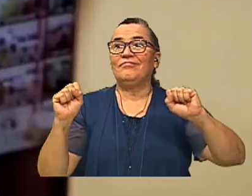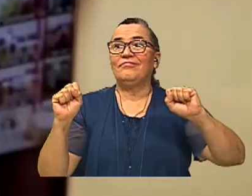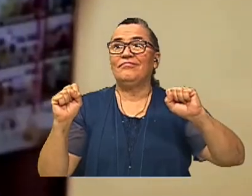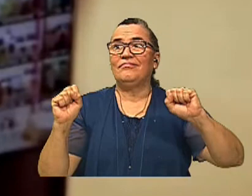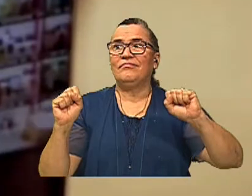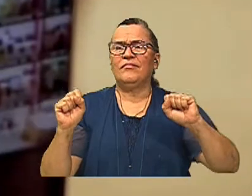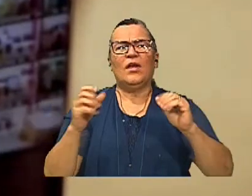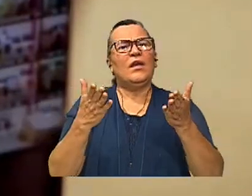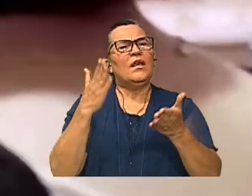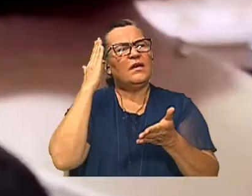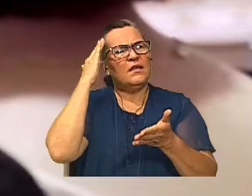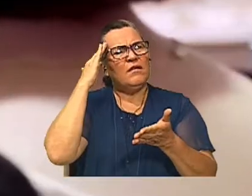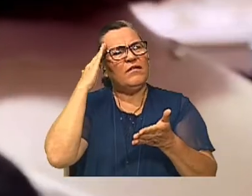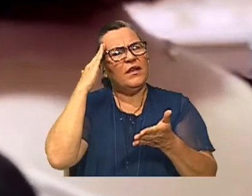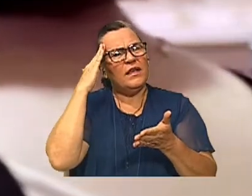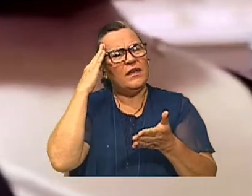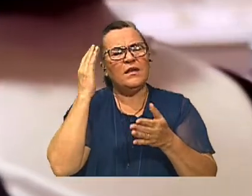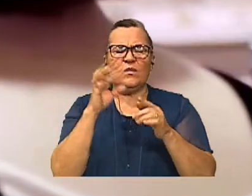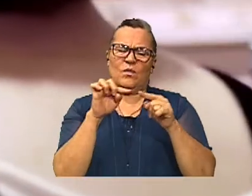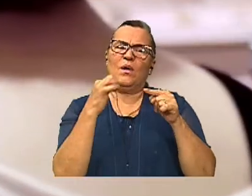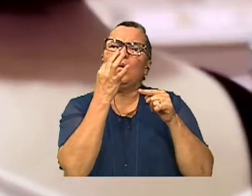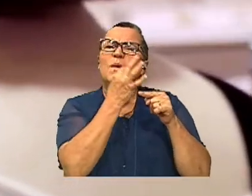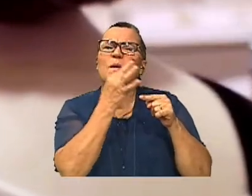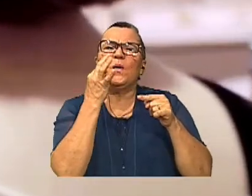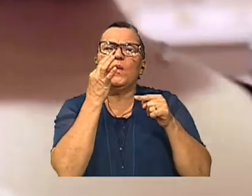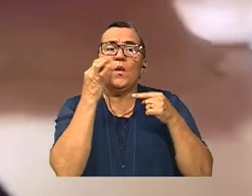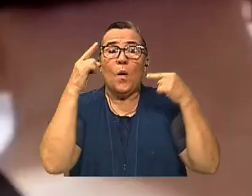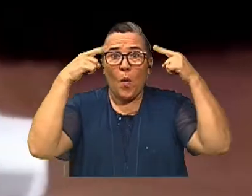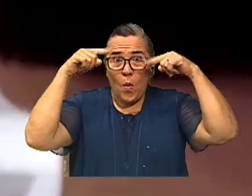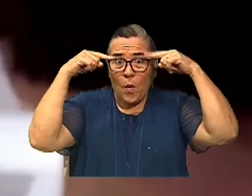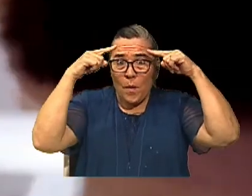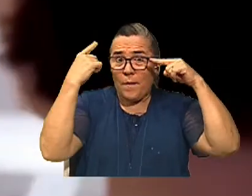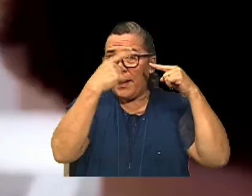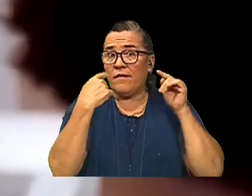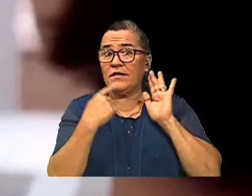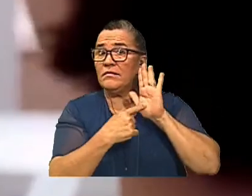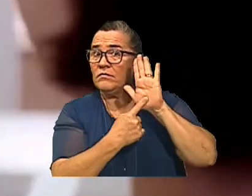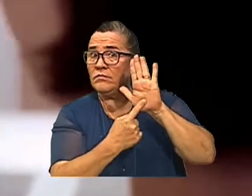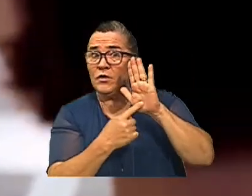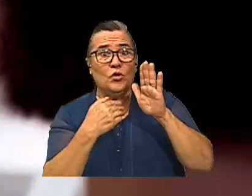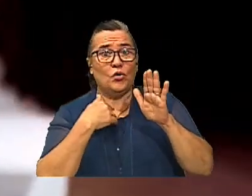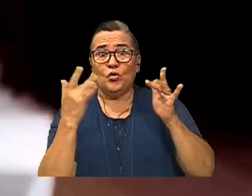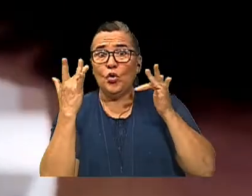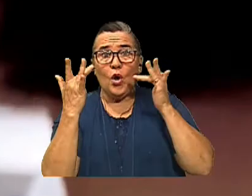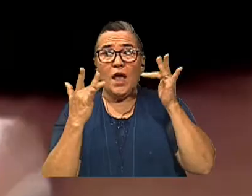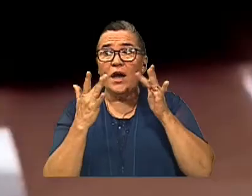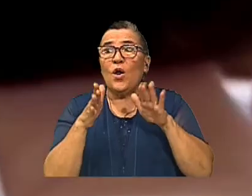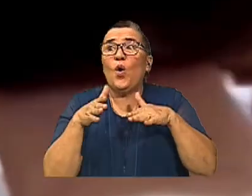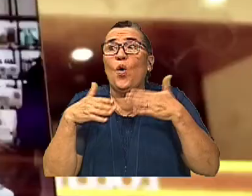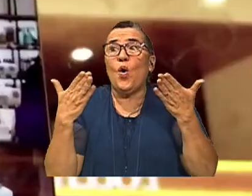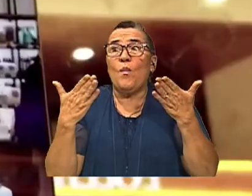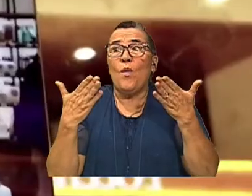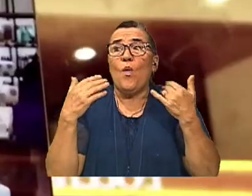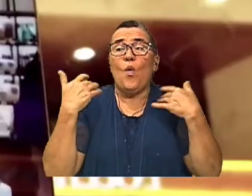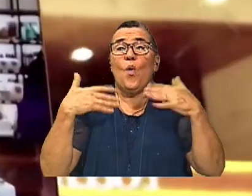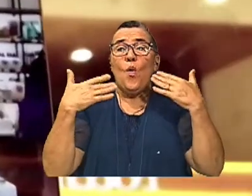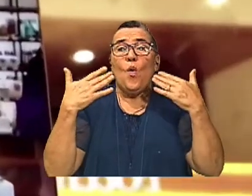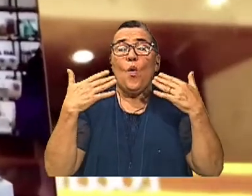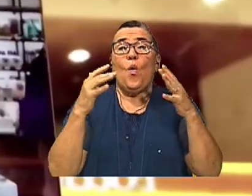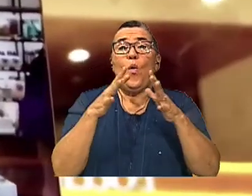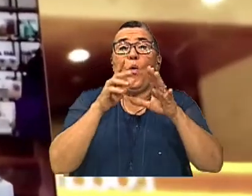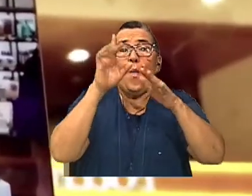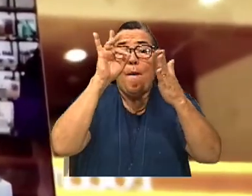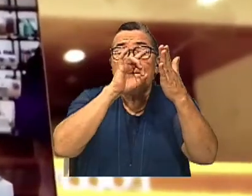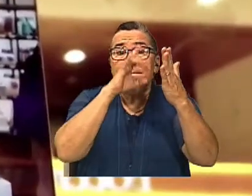Want to know what shade of lipstick or brand of mascara will suit your face without having to touch it? A new augmented reality mirror